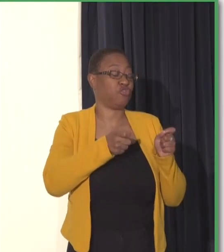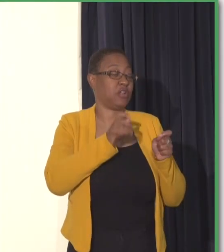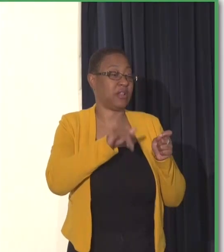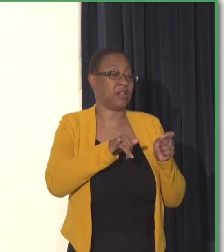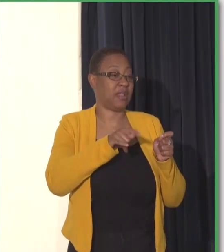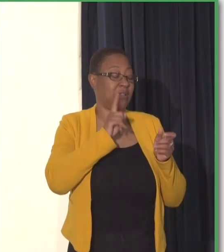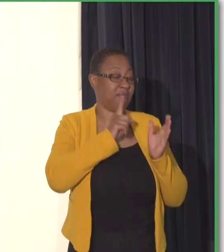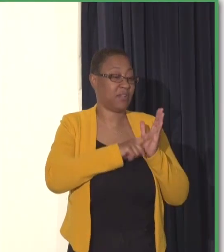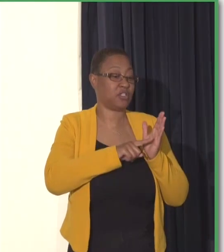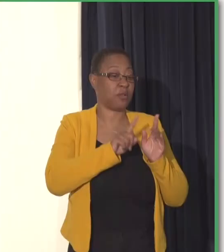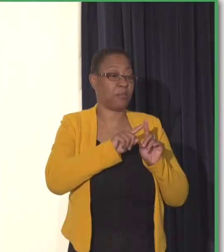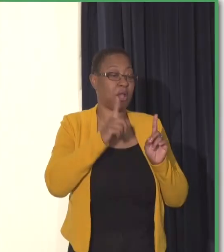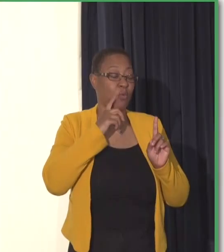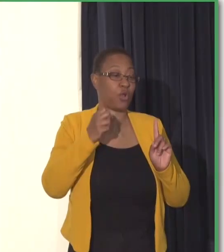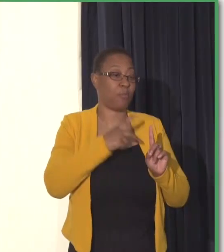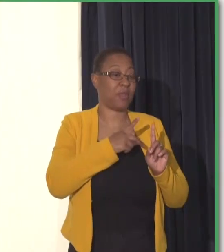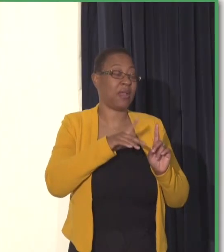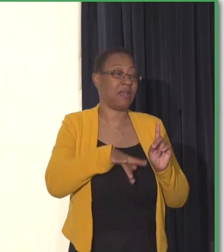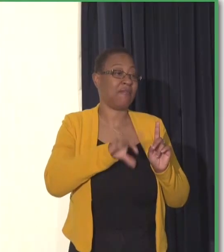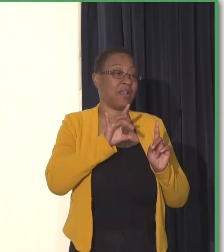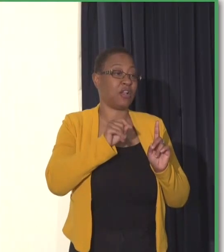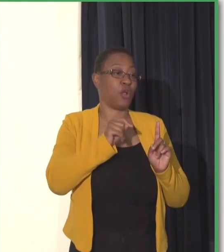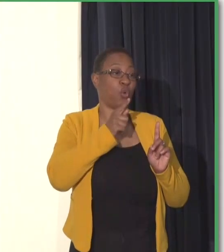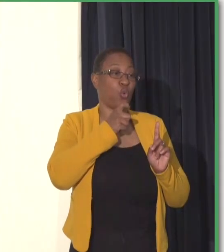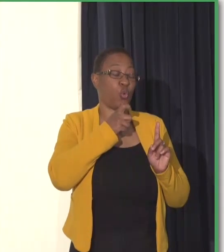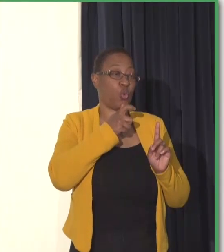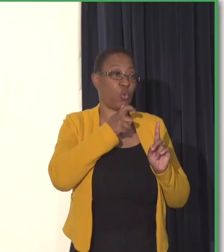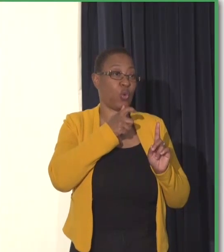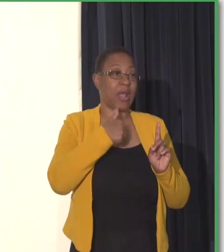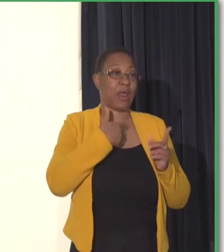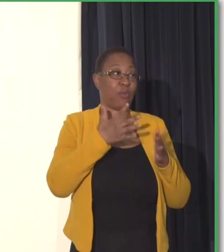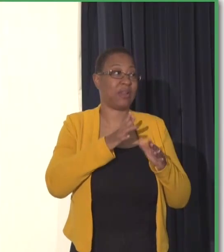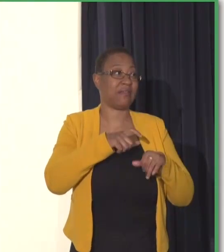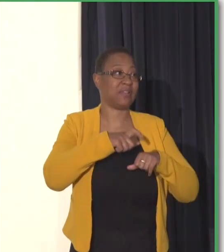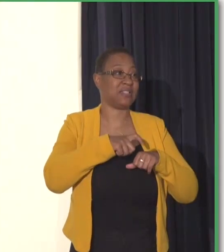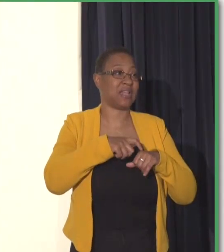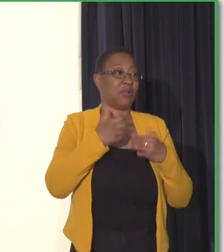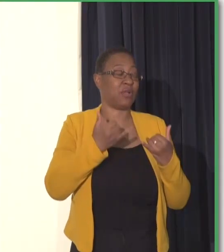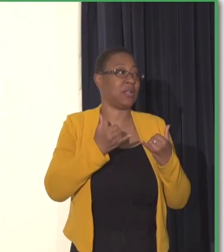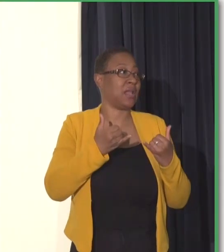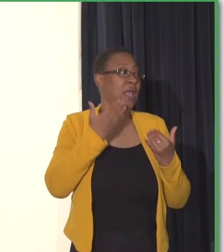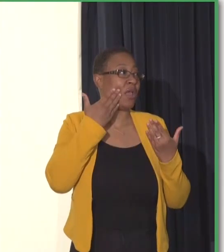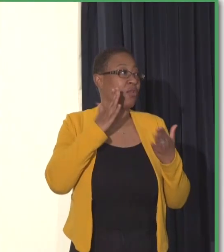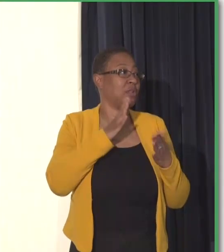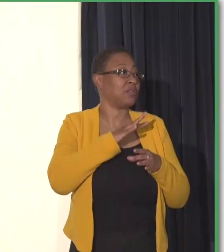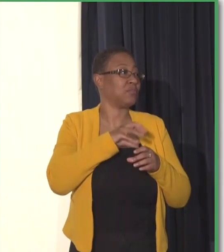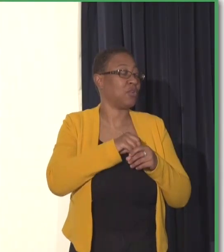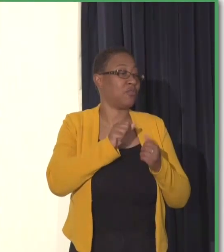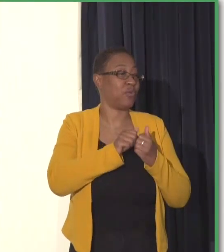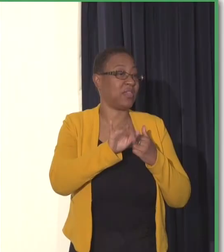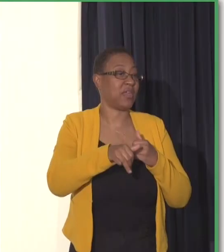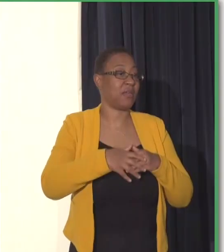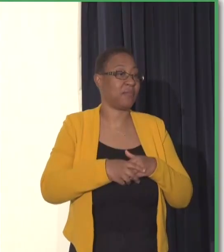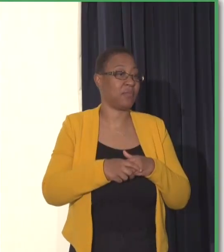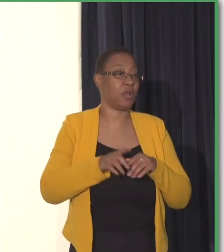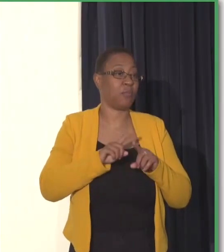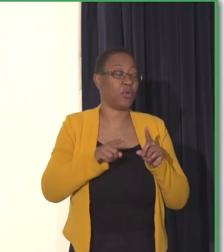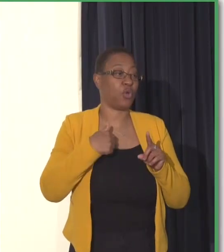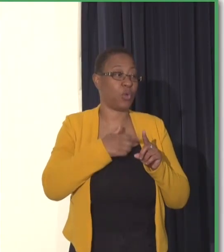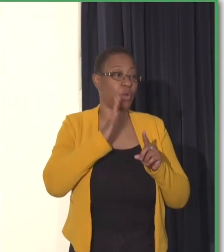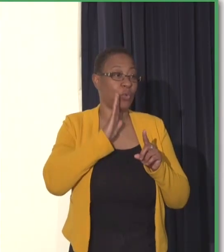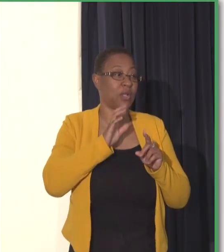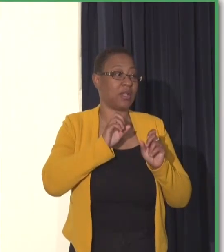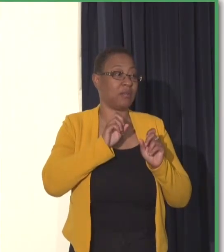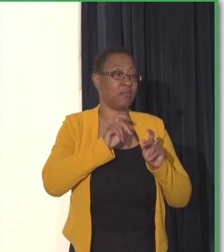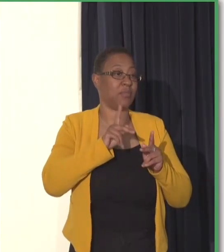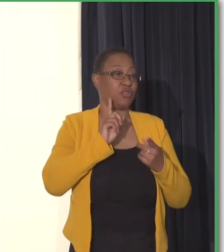back. We'll find out who is. I don't want to give you a timeline right now because I don't know how much is involved in that. But we will get back to the board